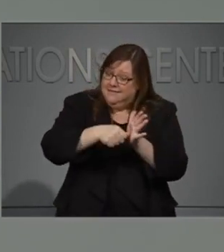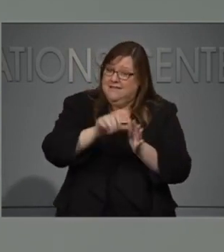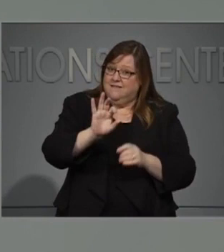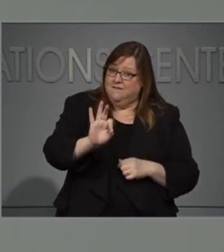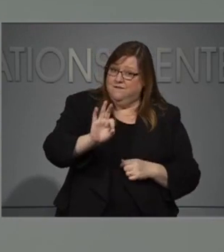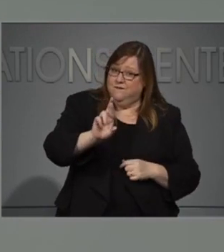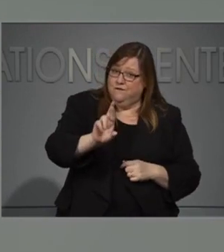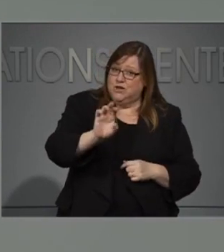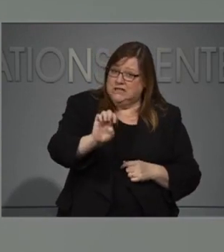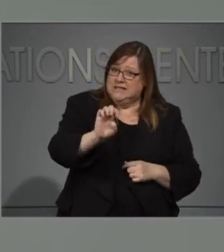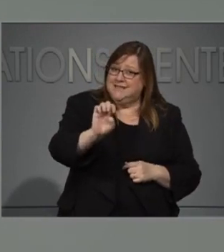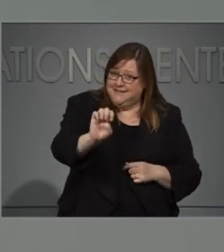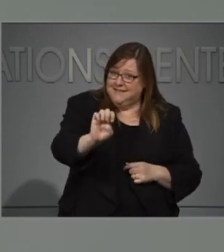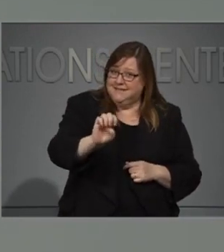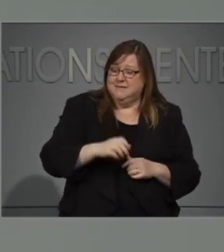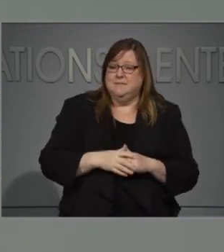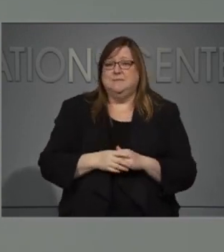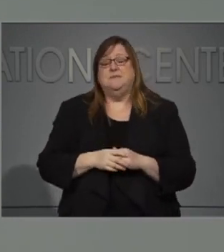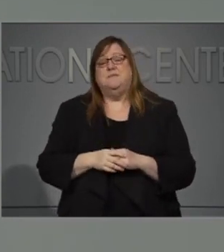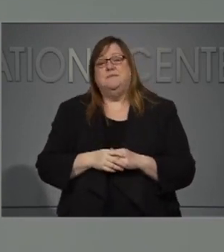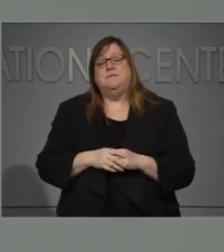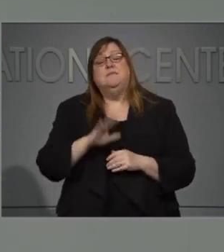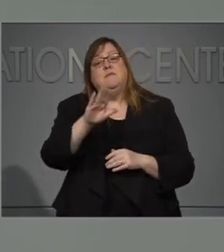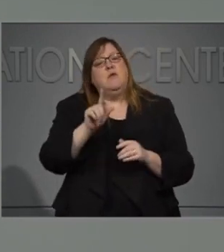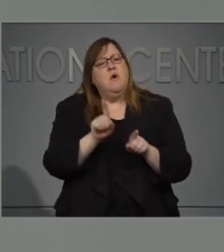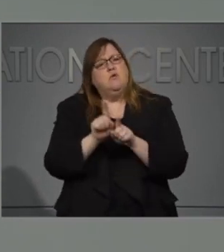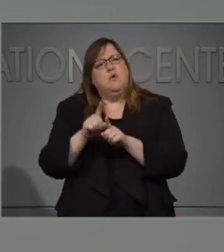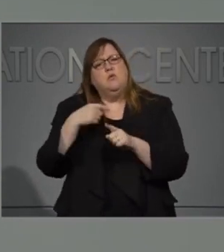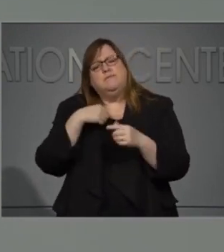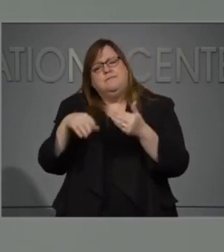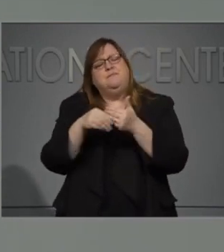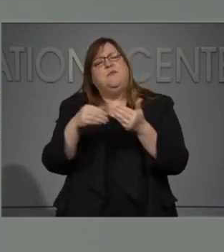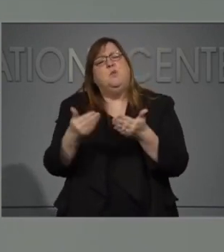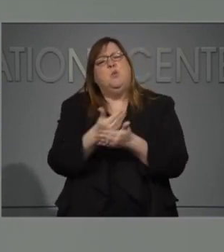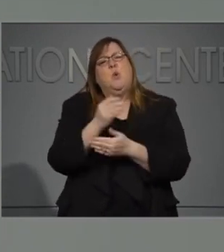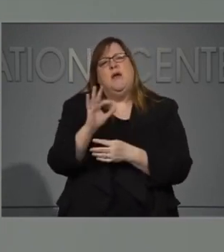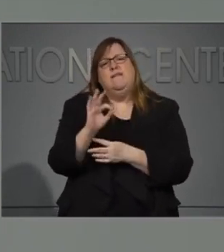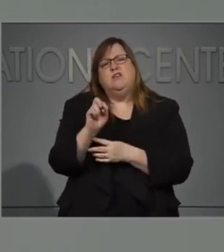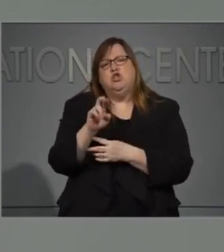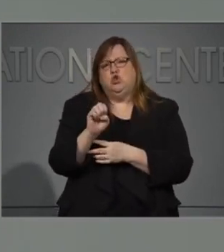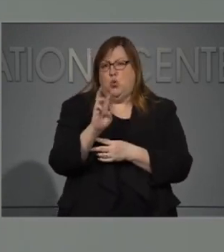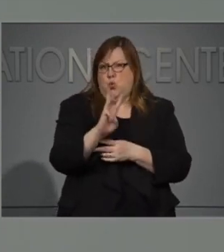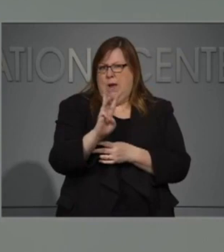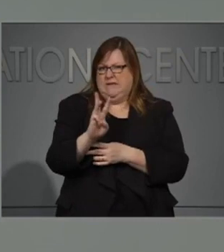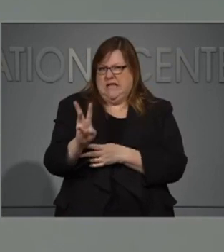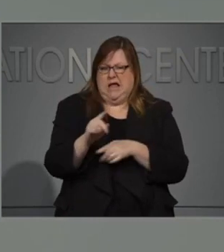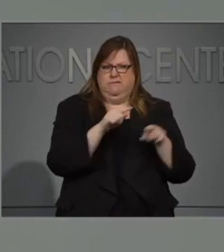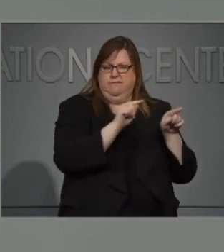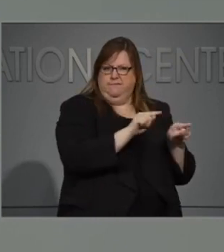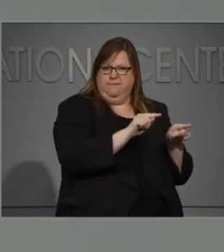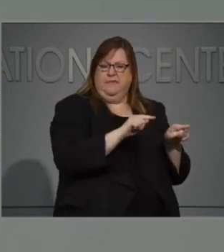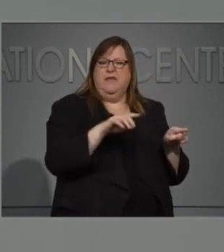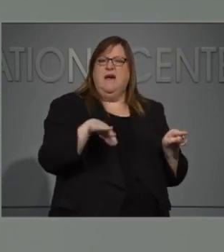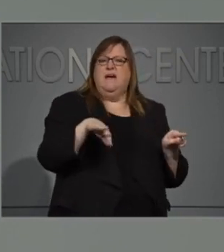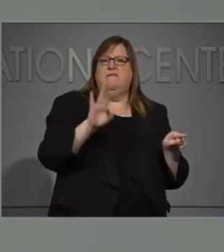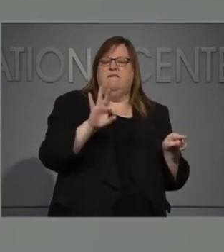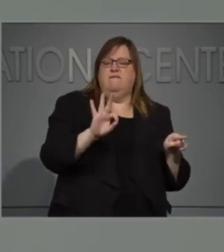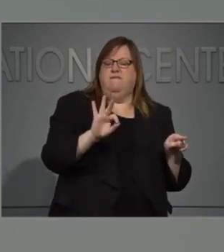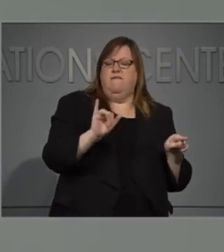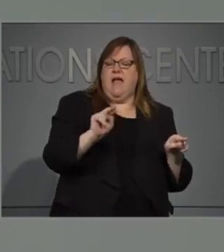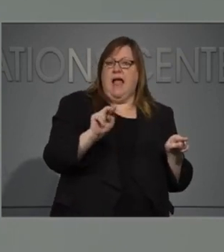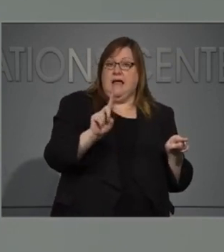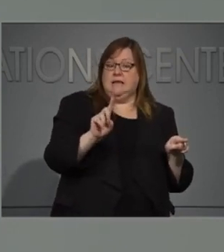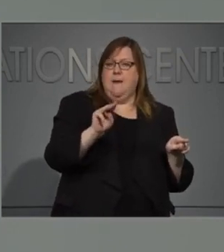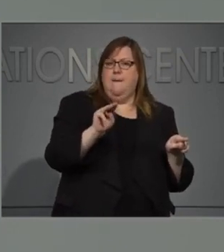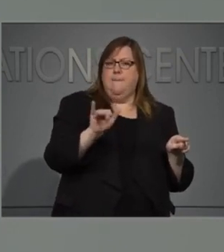have also added an important new feature to the Find My Testing Place digital resource that helps